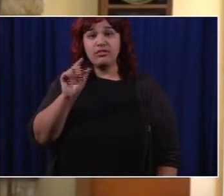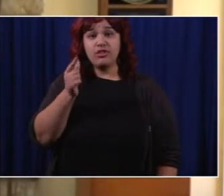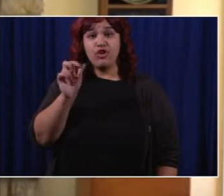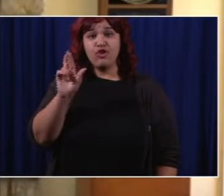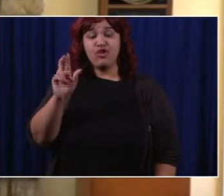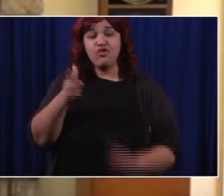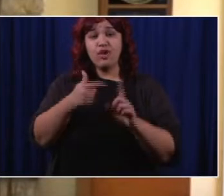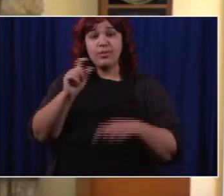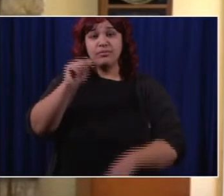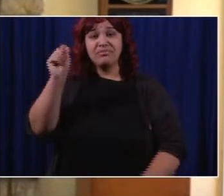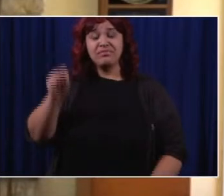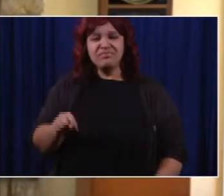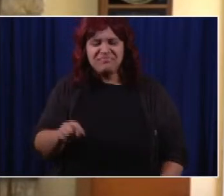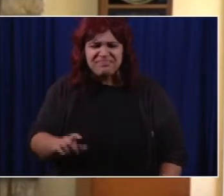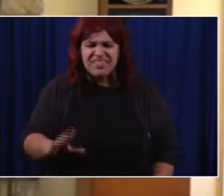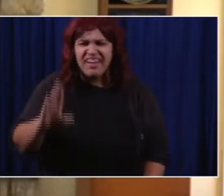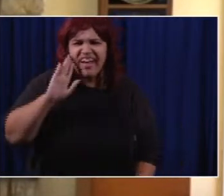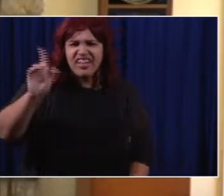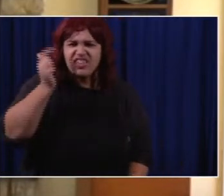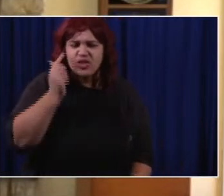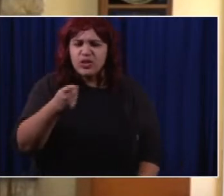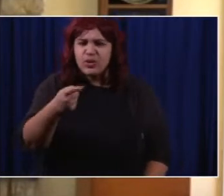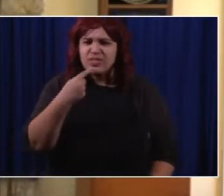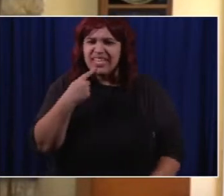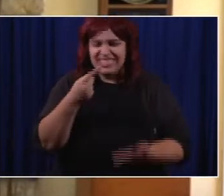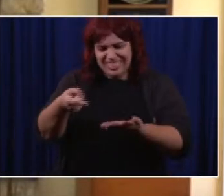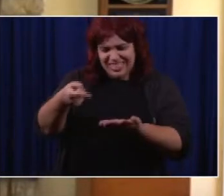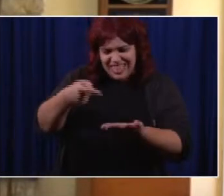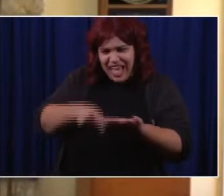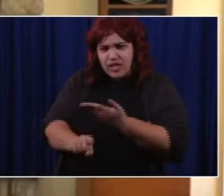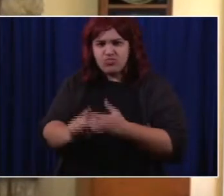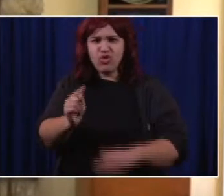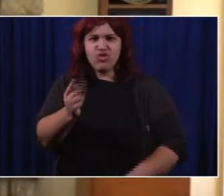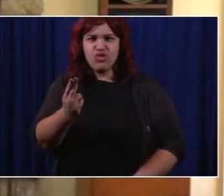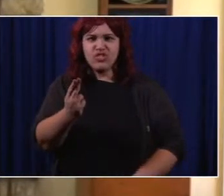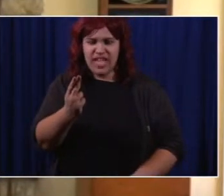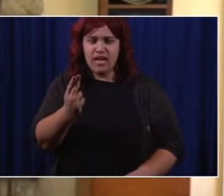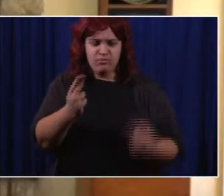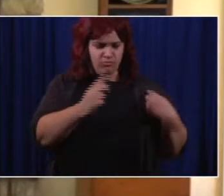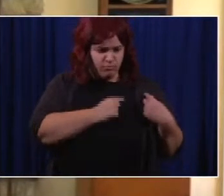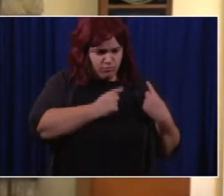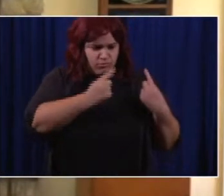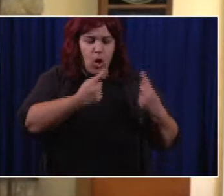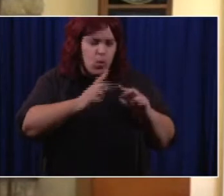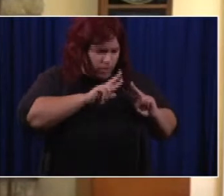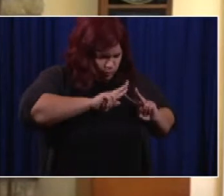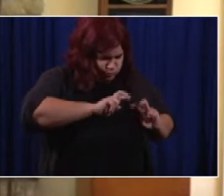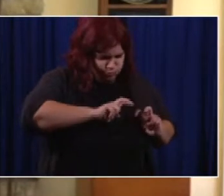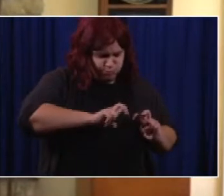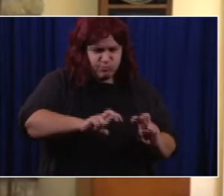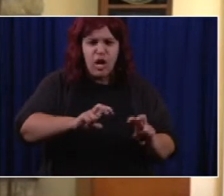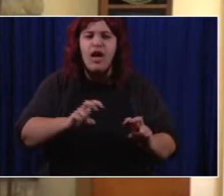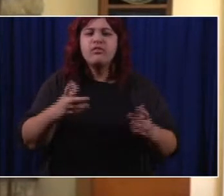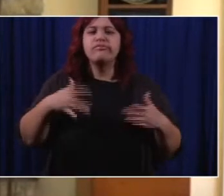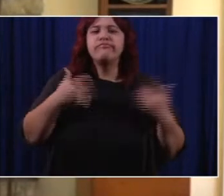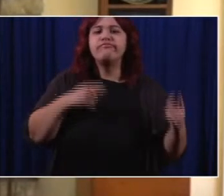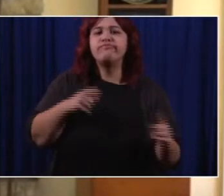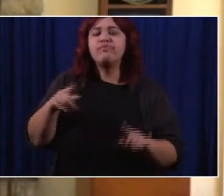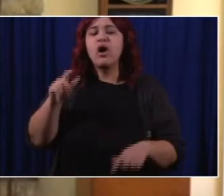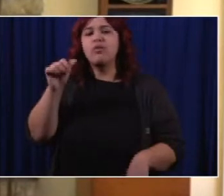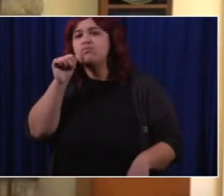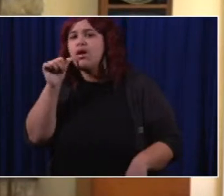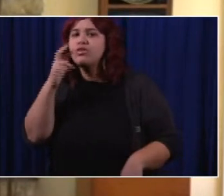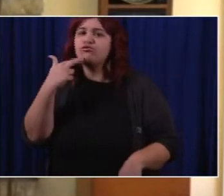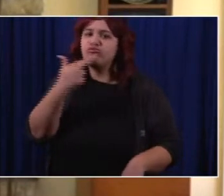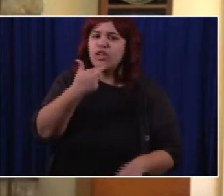to assess bars and restaurants in 1 week. Now, we know that hospitalizations will likely to continue to go up because